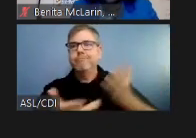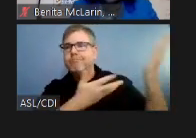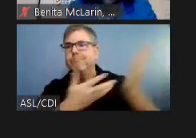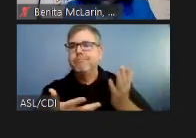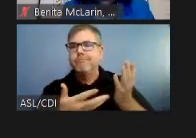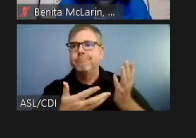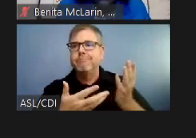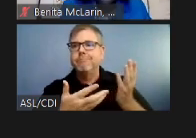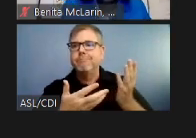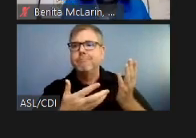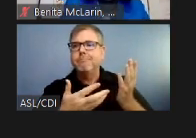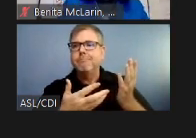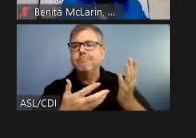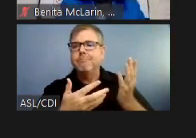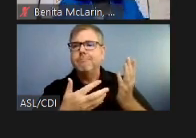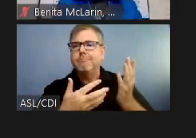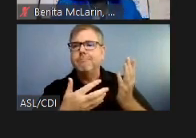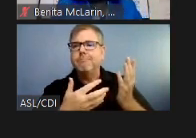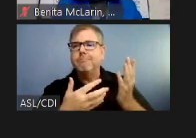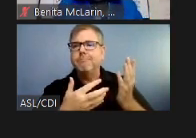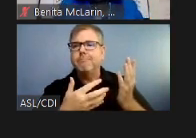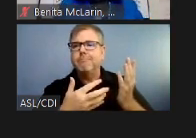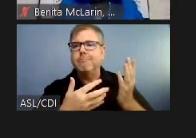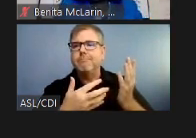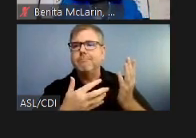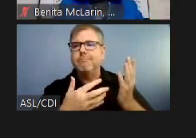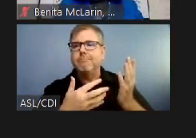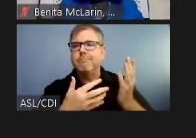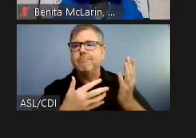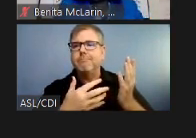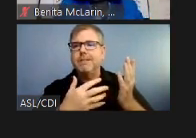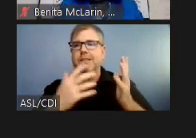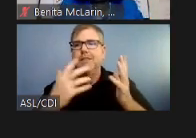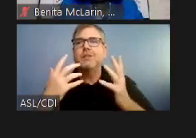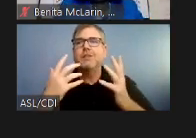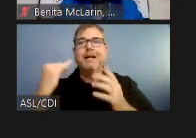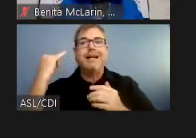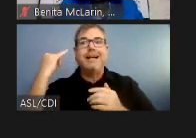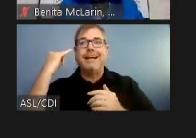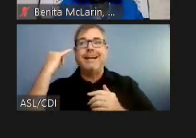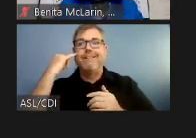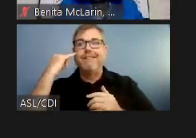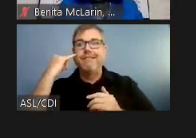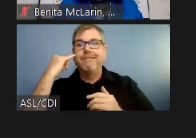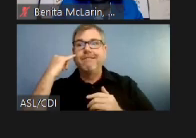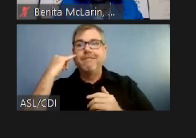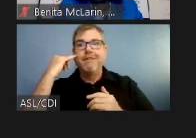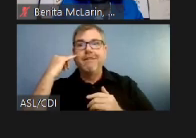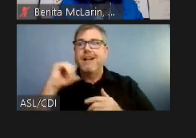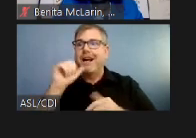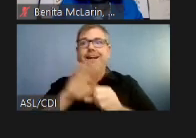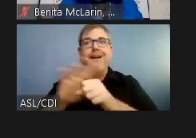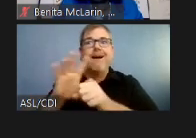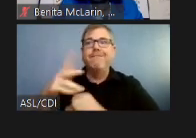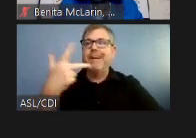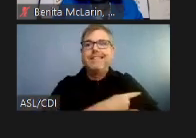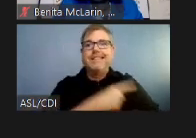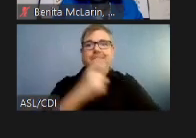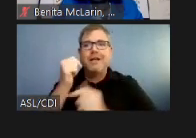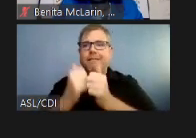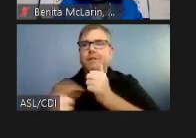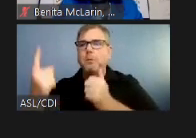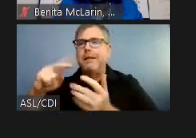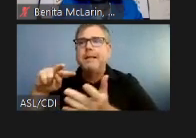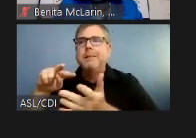30,000 doses times 2 to offer, then that phase 1B tier 1 will last